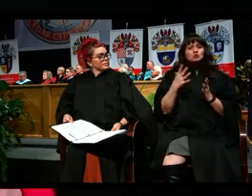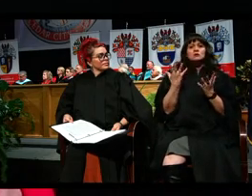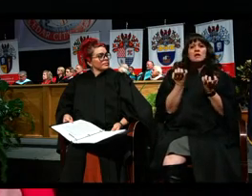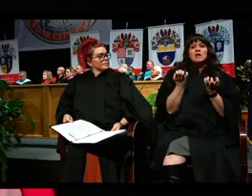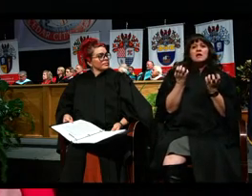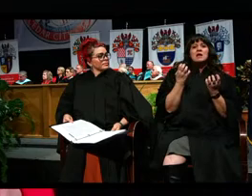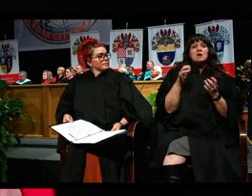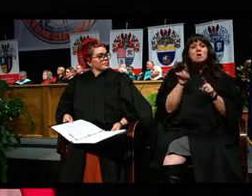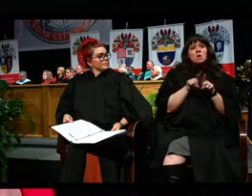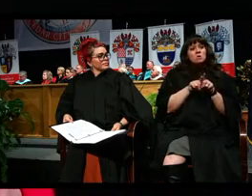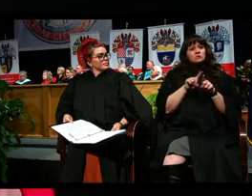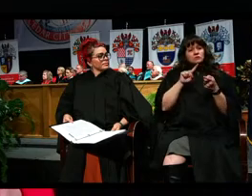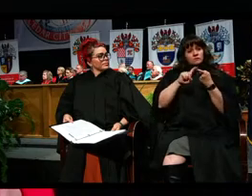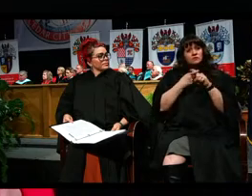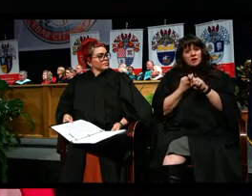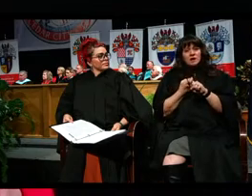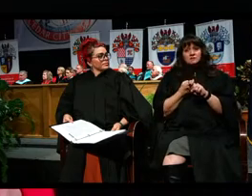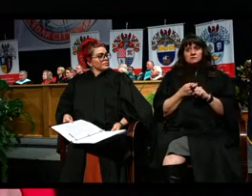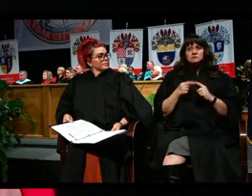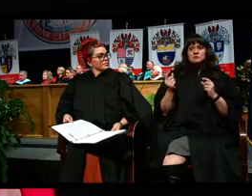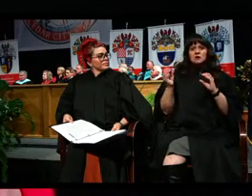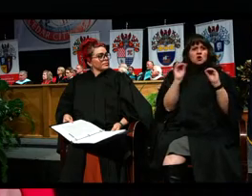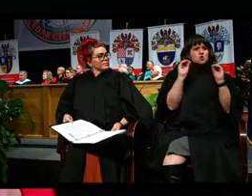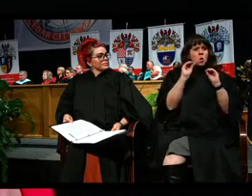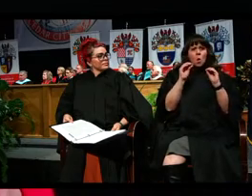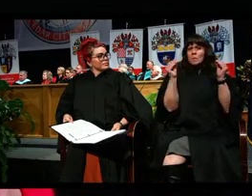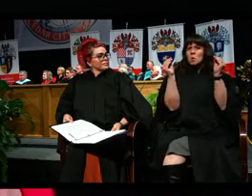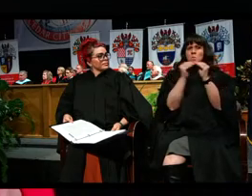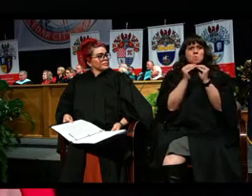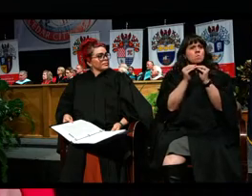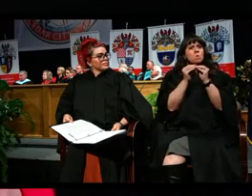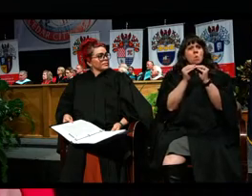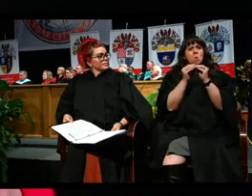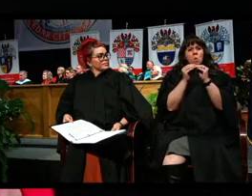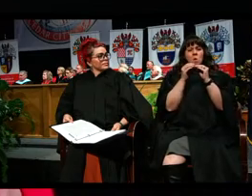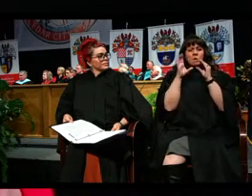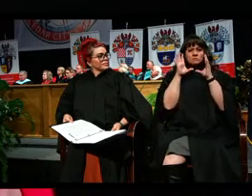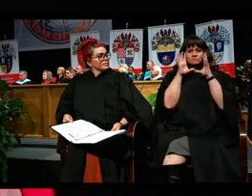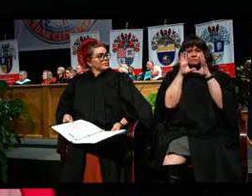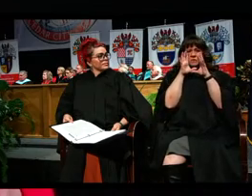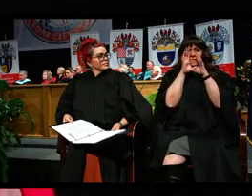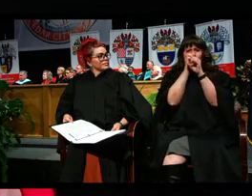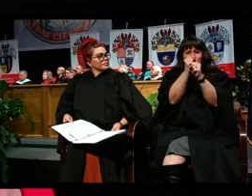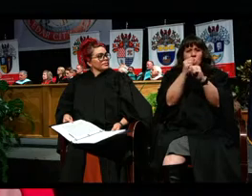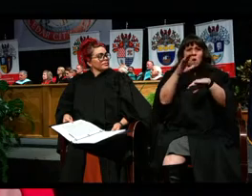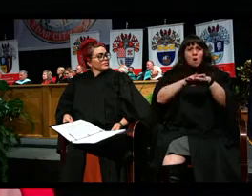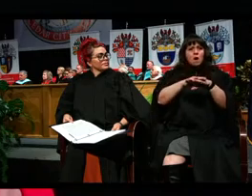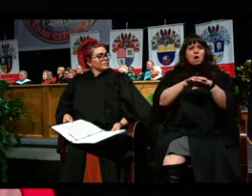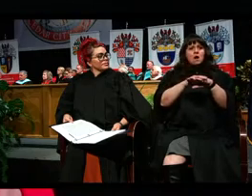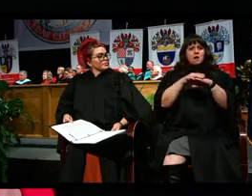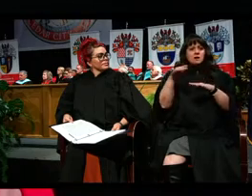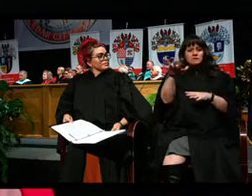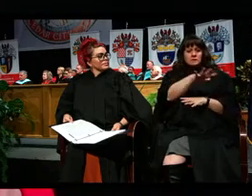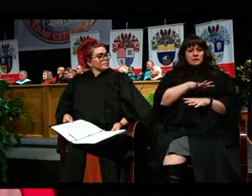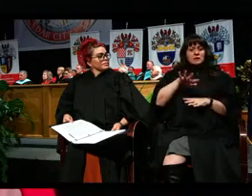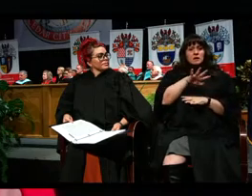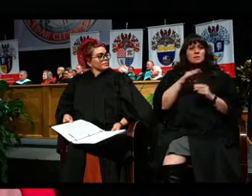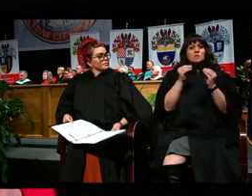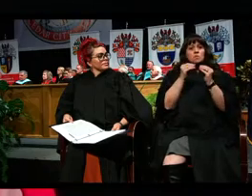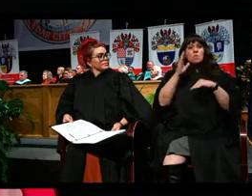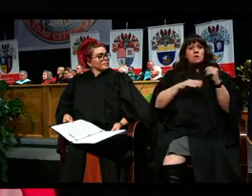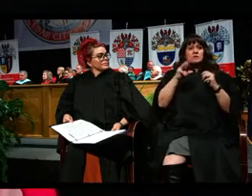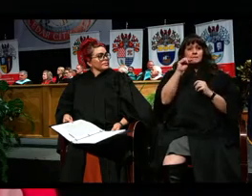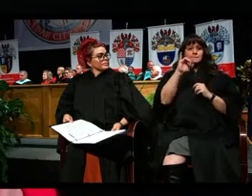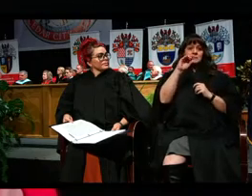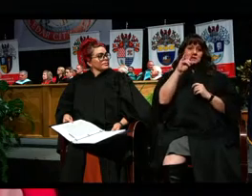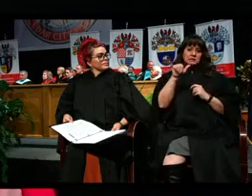one more devoted to this campus, its students, and this community than President Benson. She